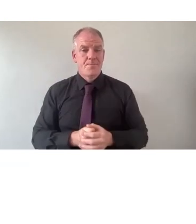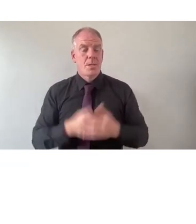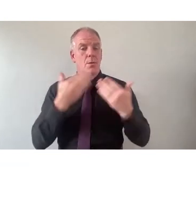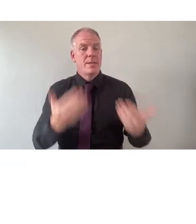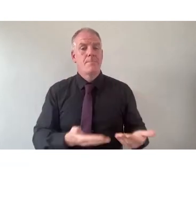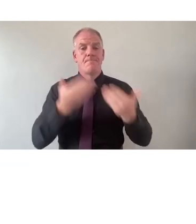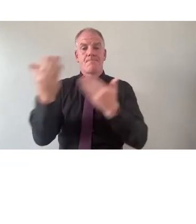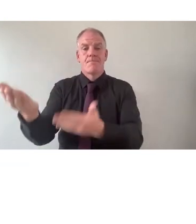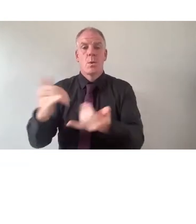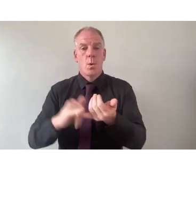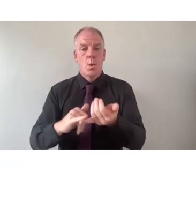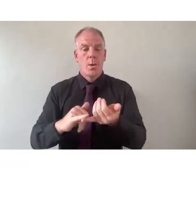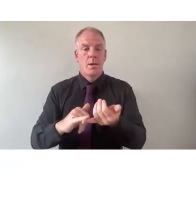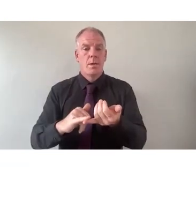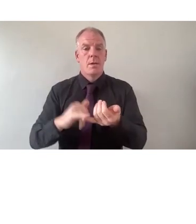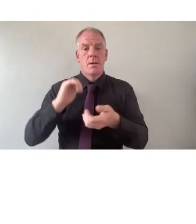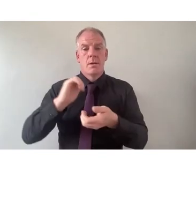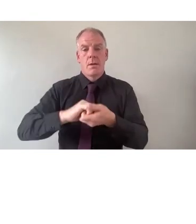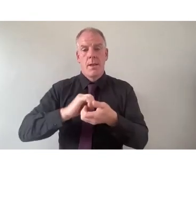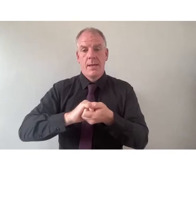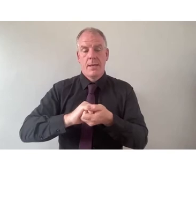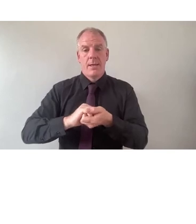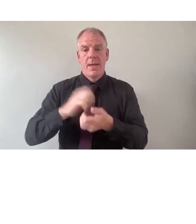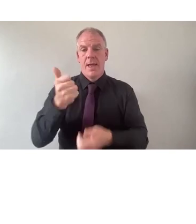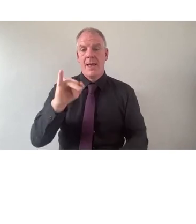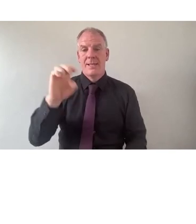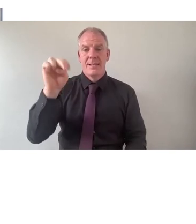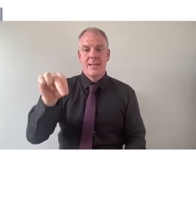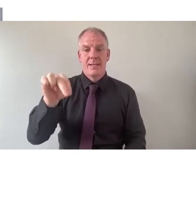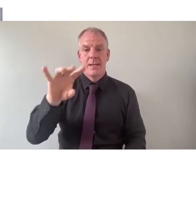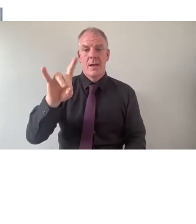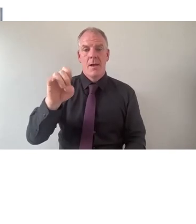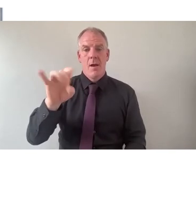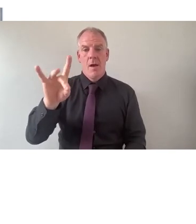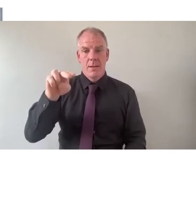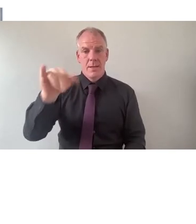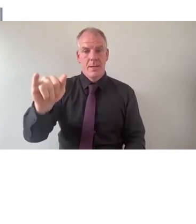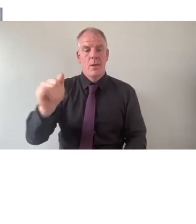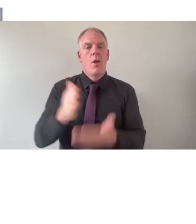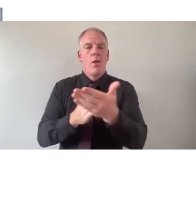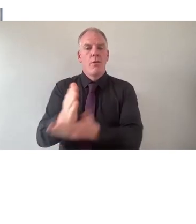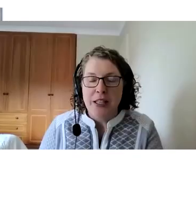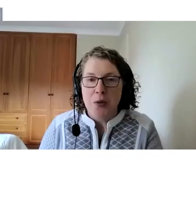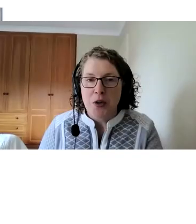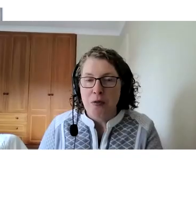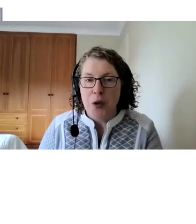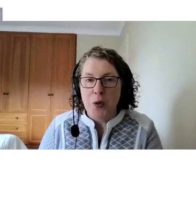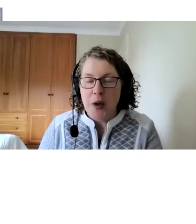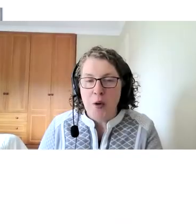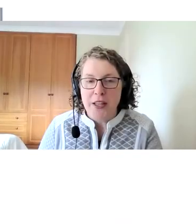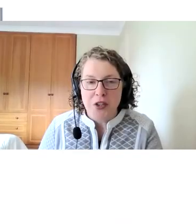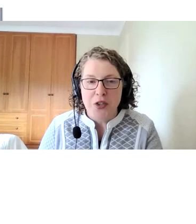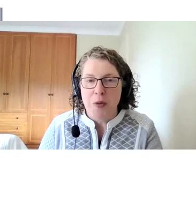to hand over now to my colleague Aideen Hartney, who's going to bring you through the rest of the afternoon. Aideen, there were a